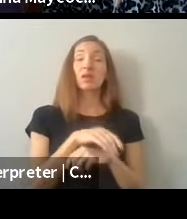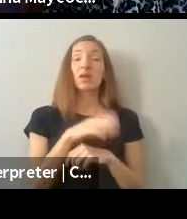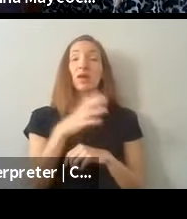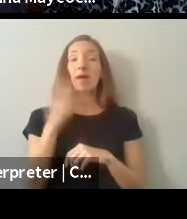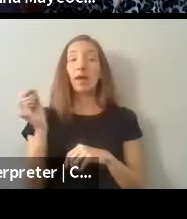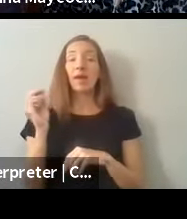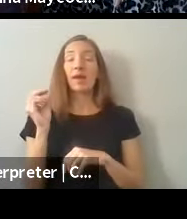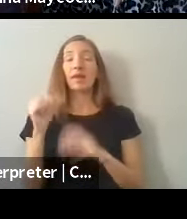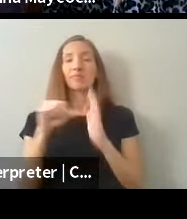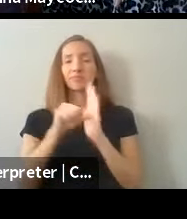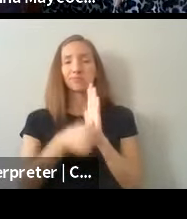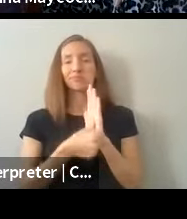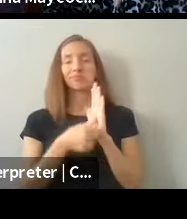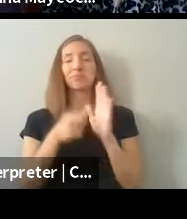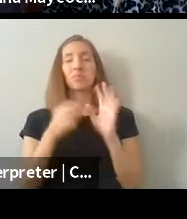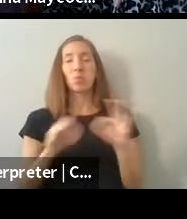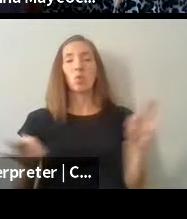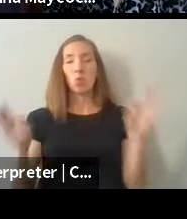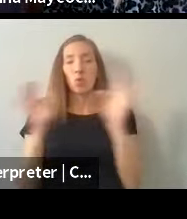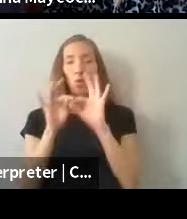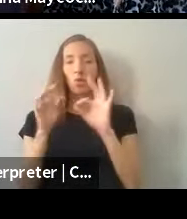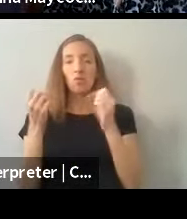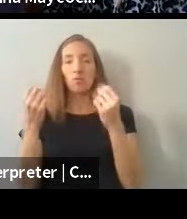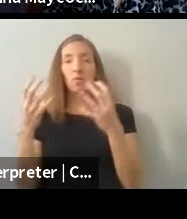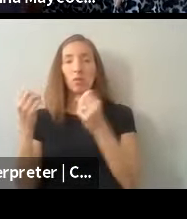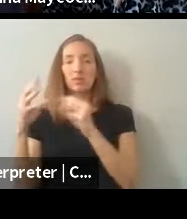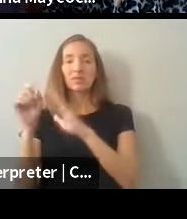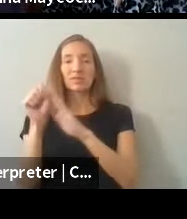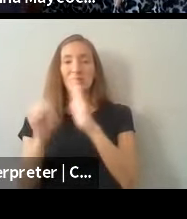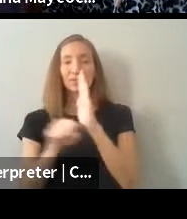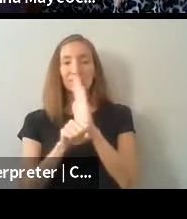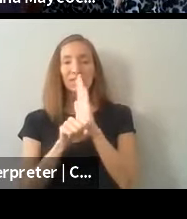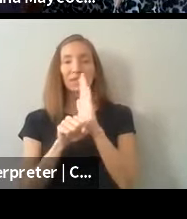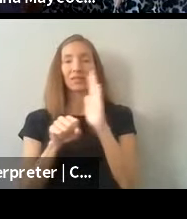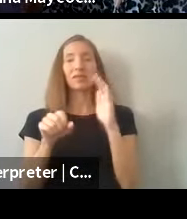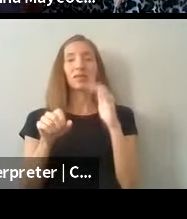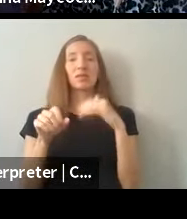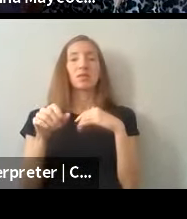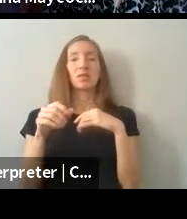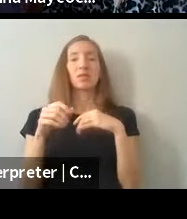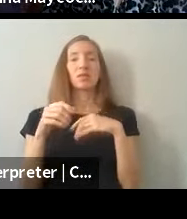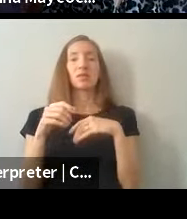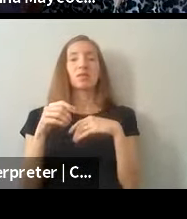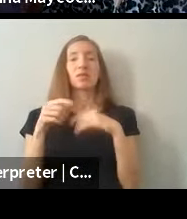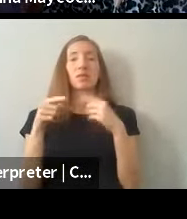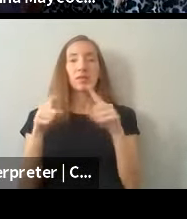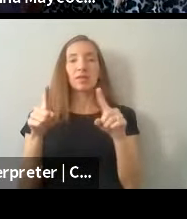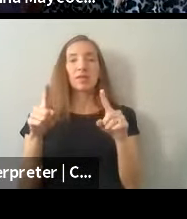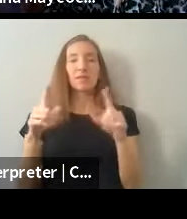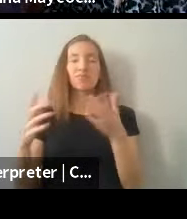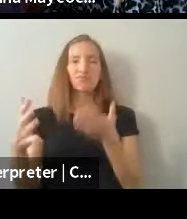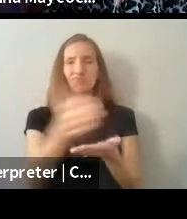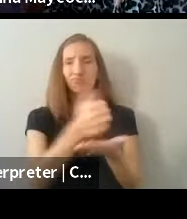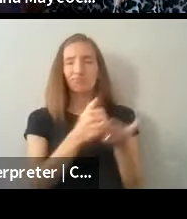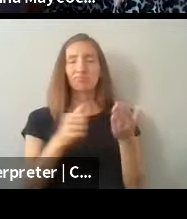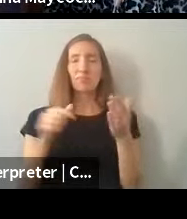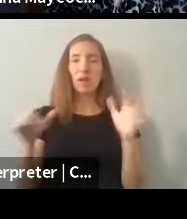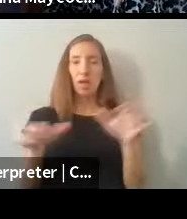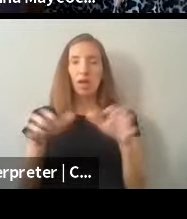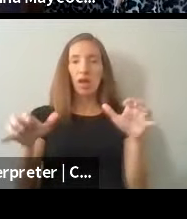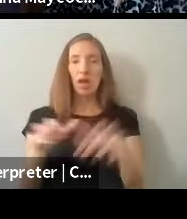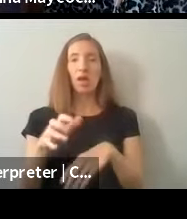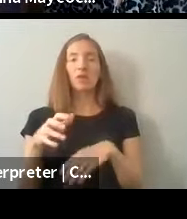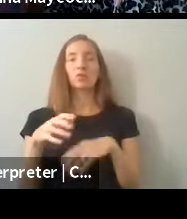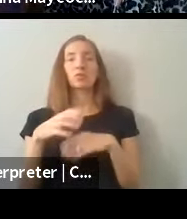the importance of multi-stakeholder and collective action and the importance of partnership. Partnerships such as